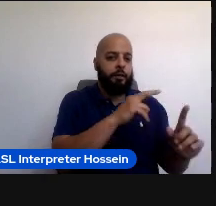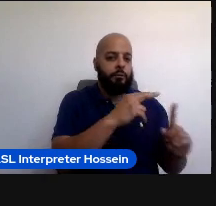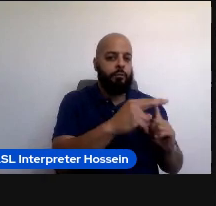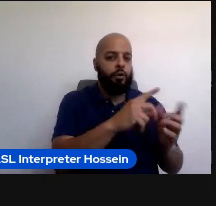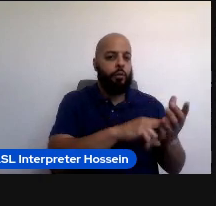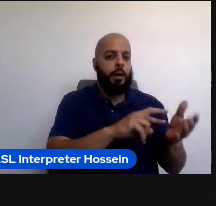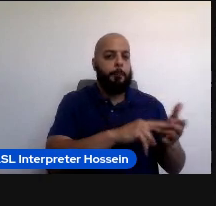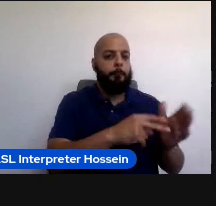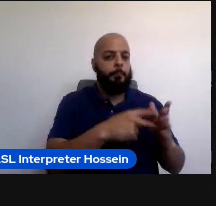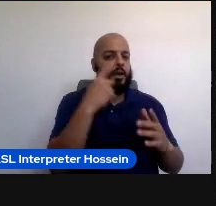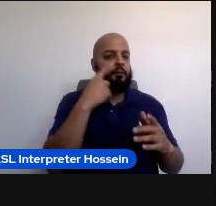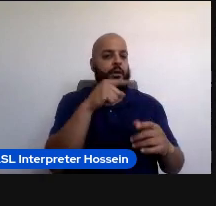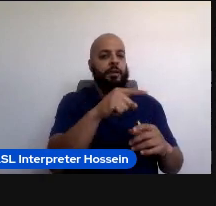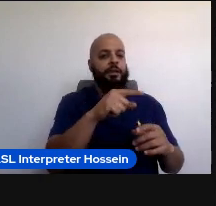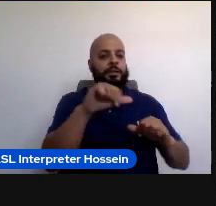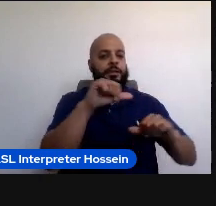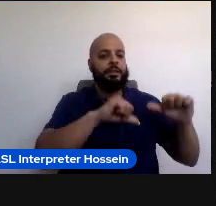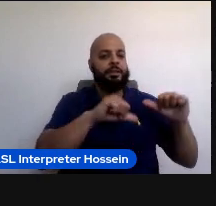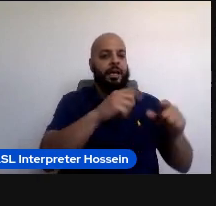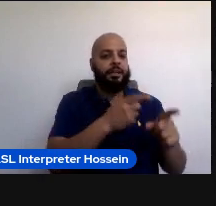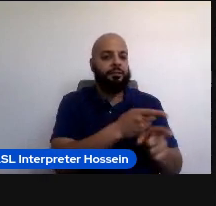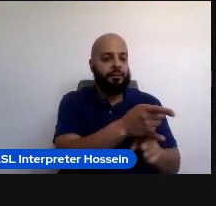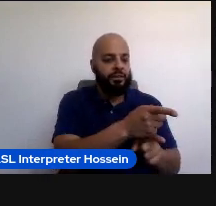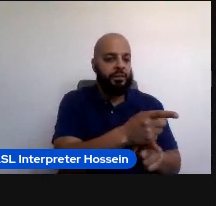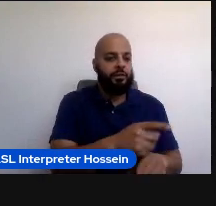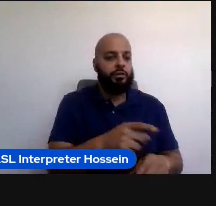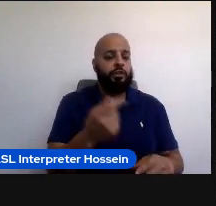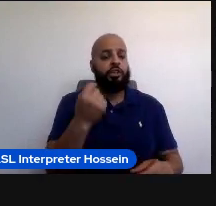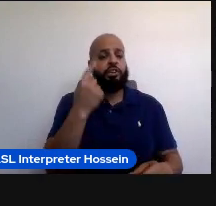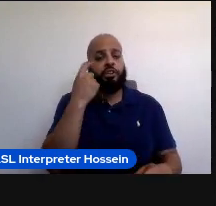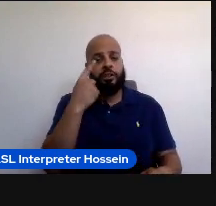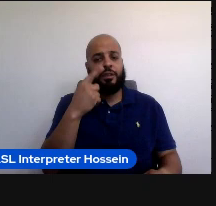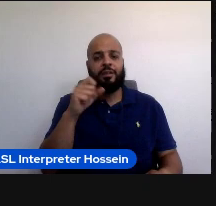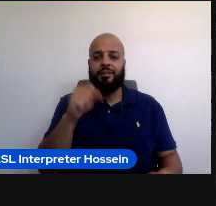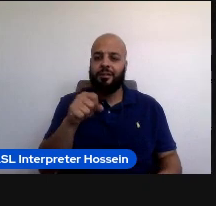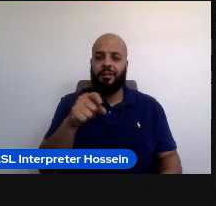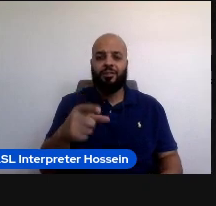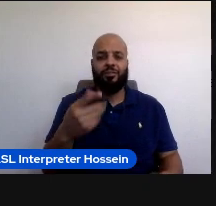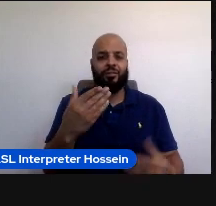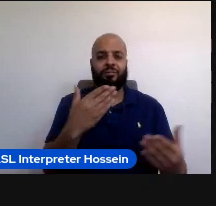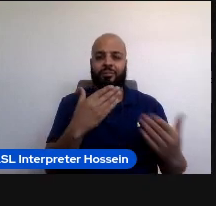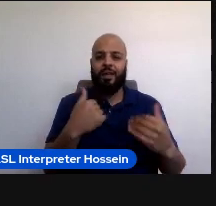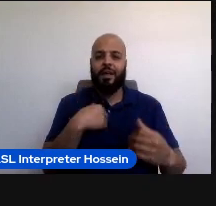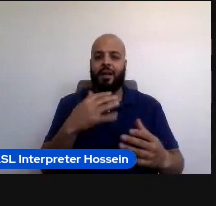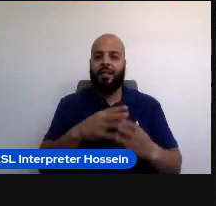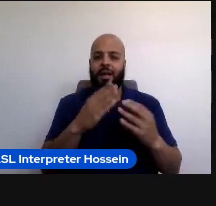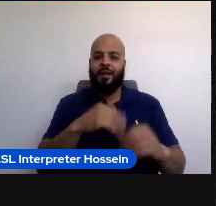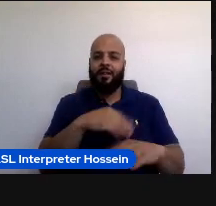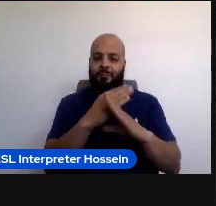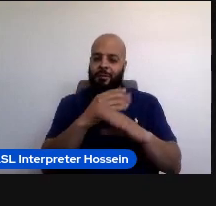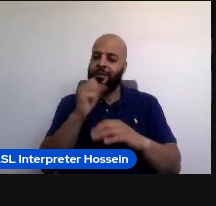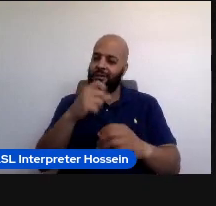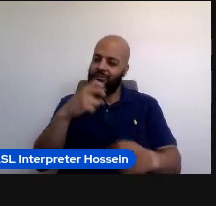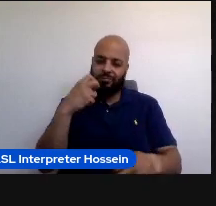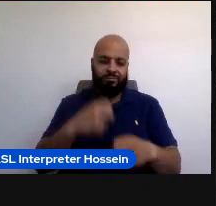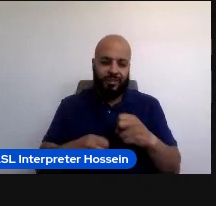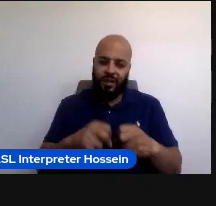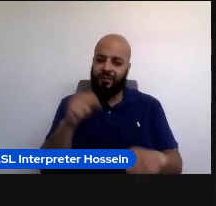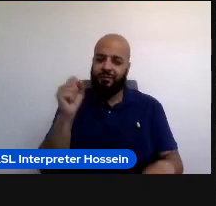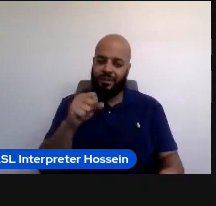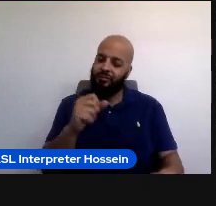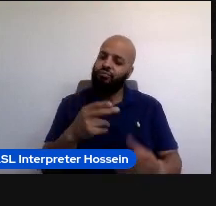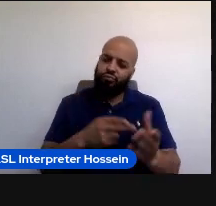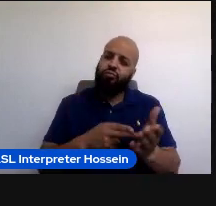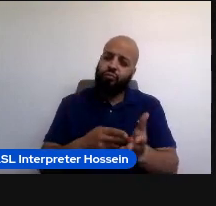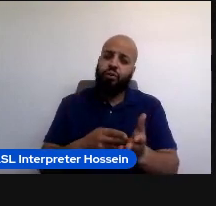of science, industry, understanding that the odds are against you and that it's a very difficult thing. Like, yes, that's